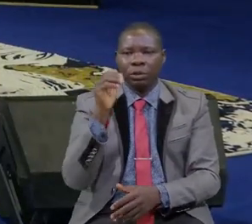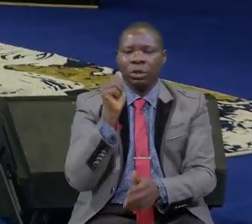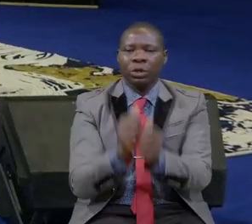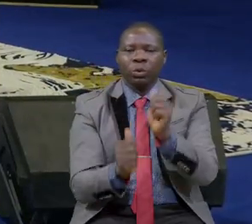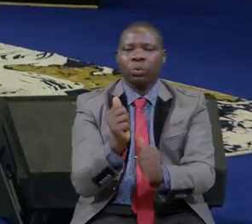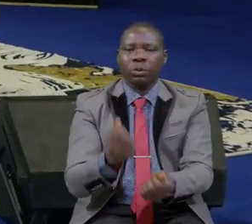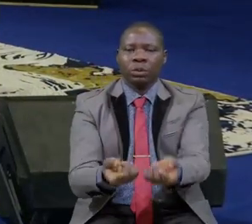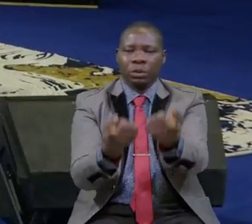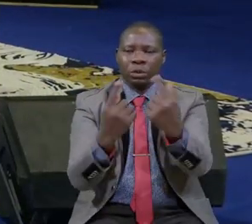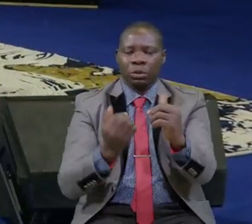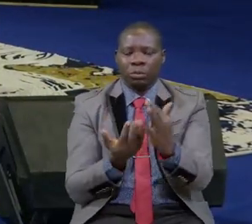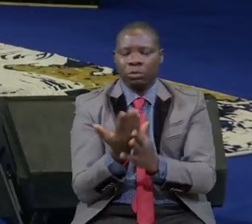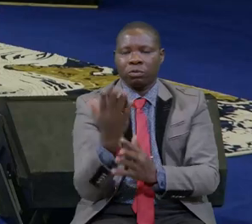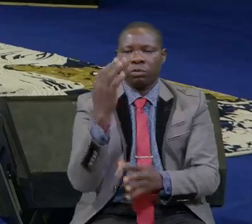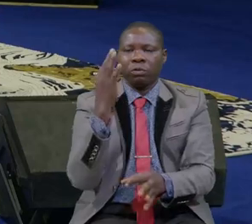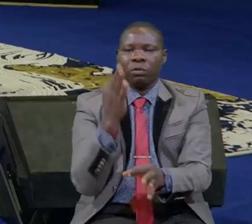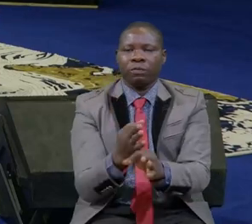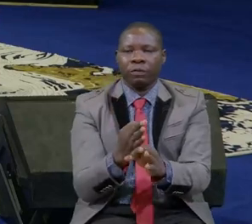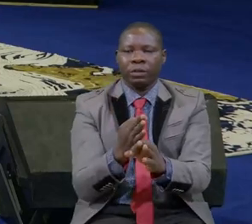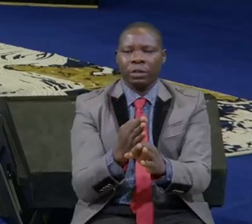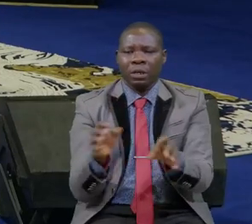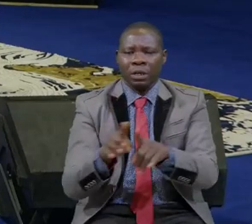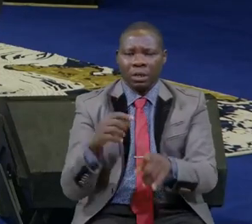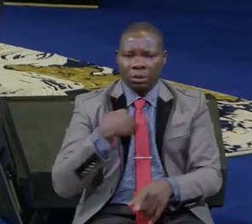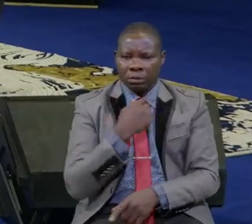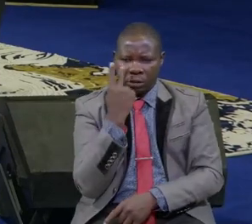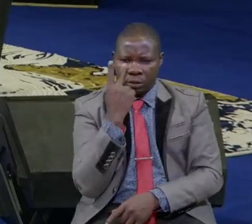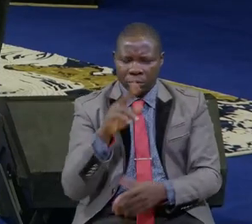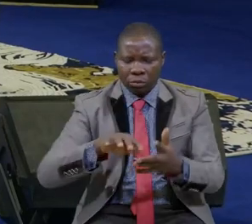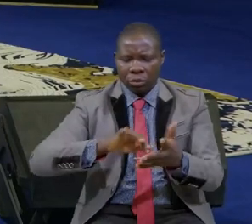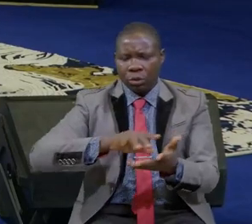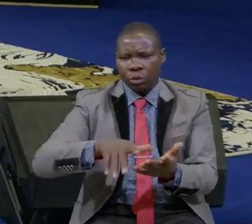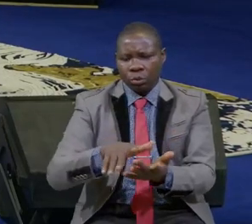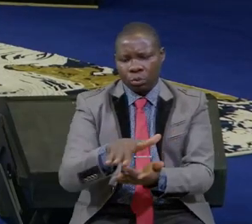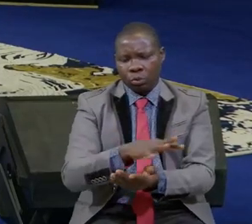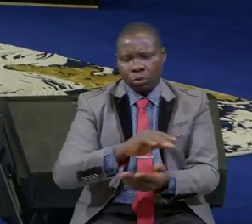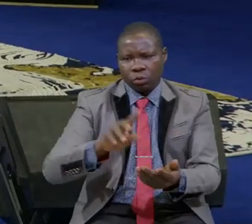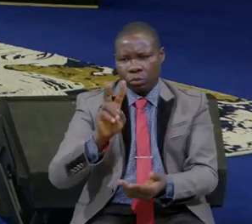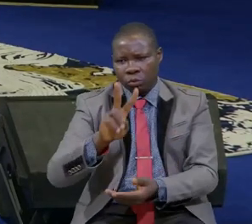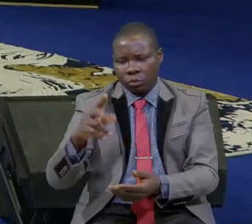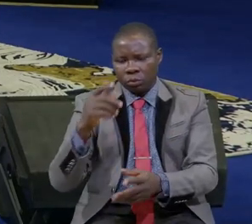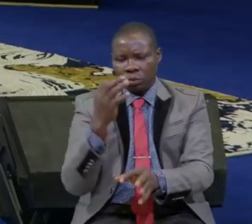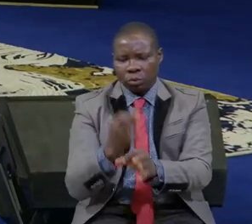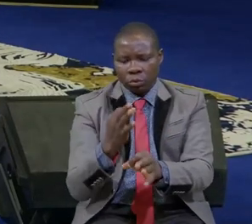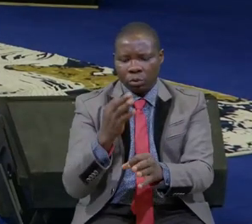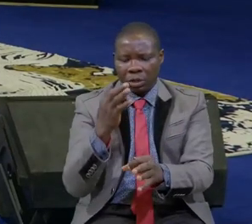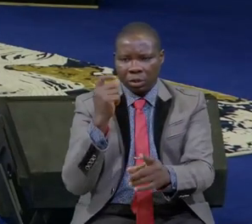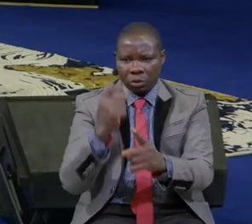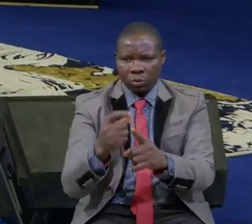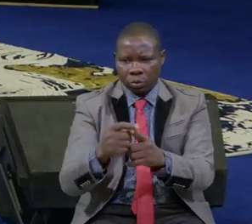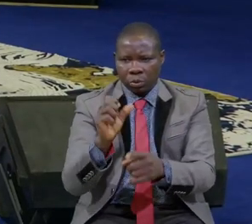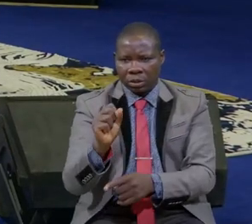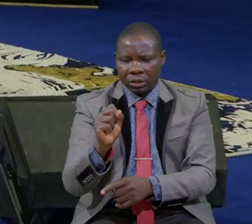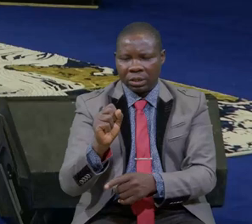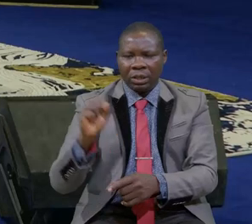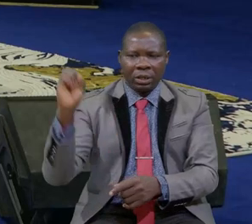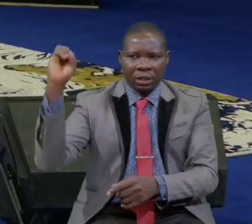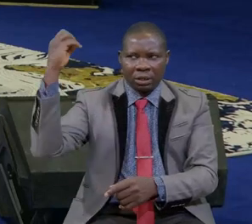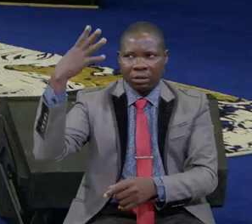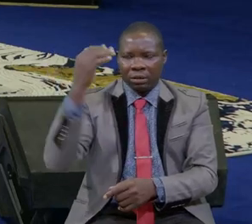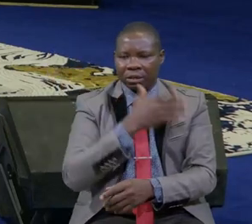through faith. As you look at those two words, grace and faith, those two words are joined